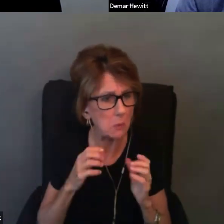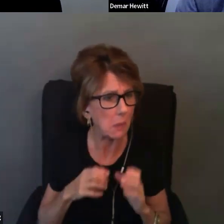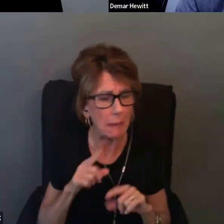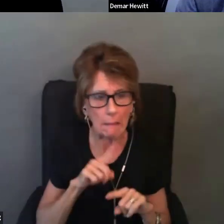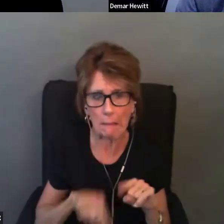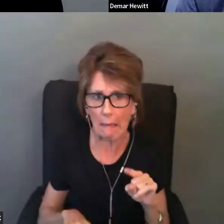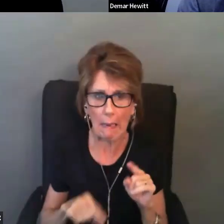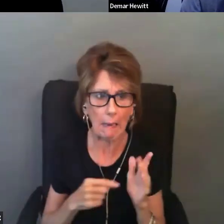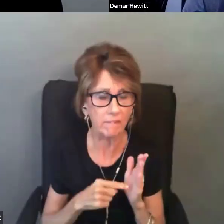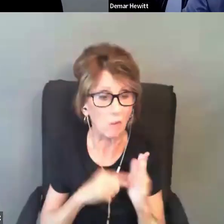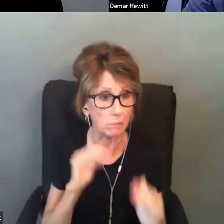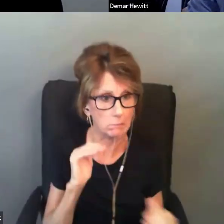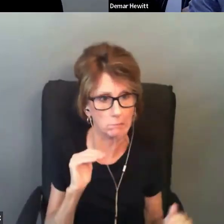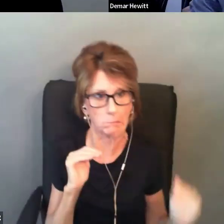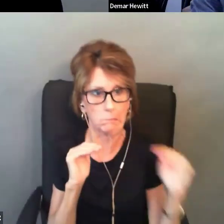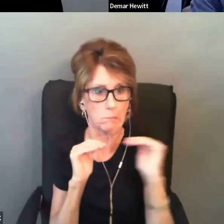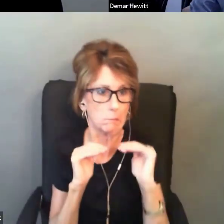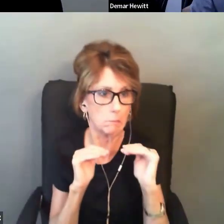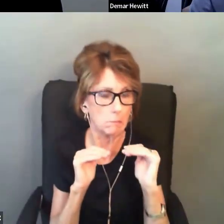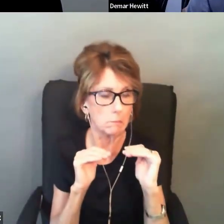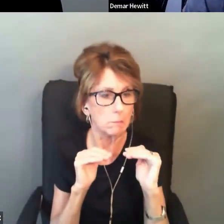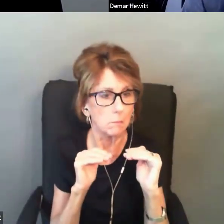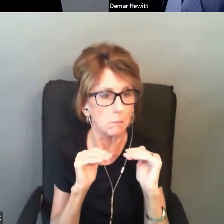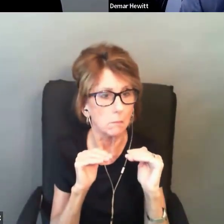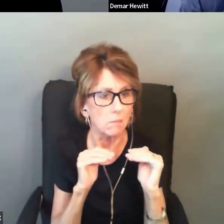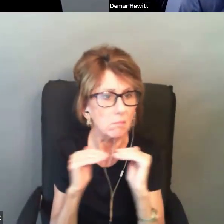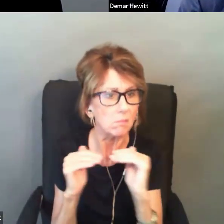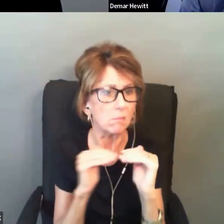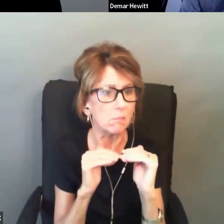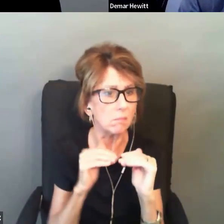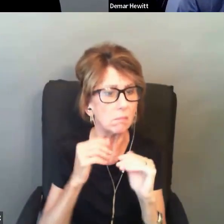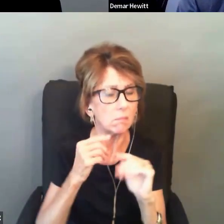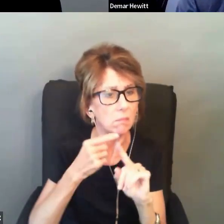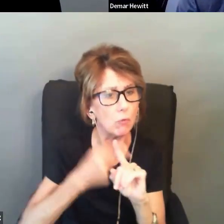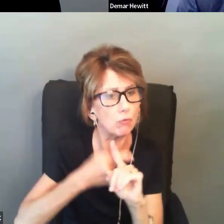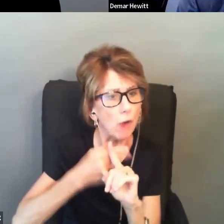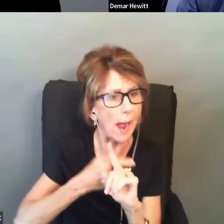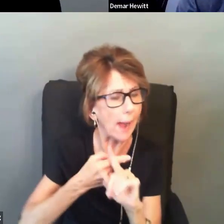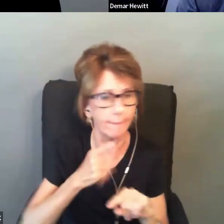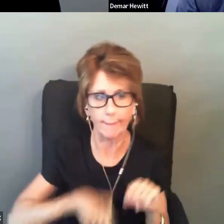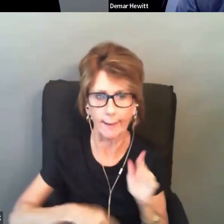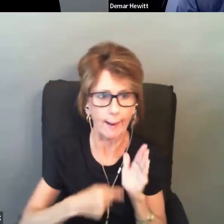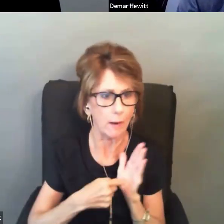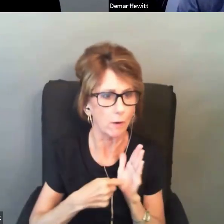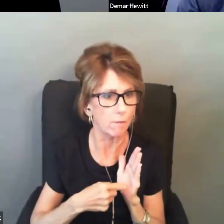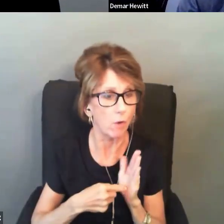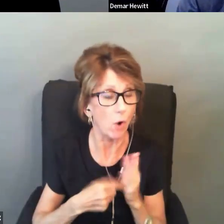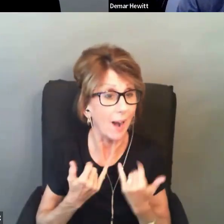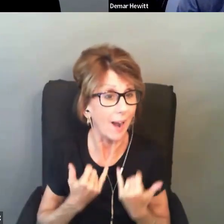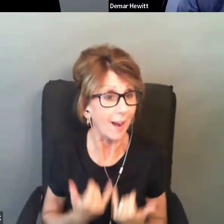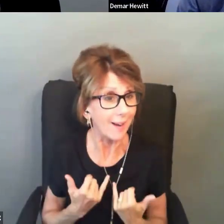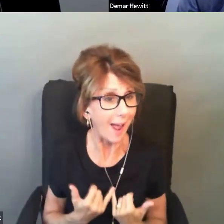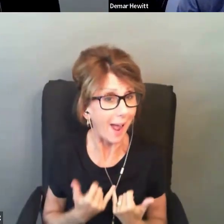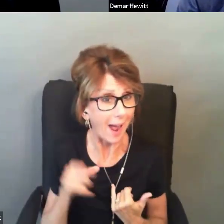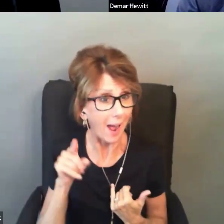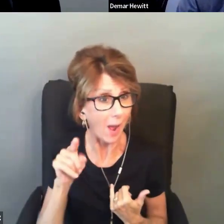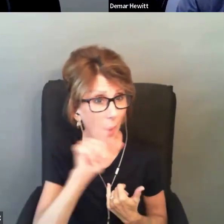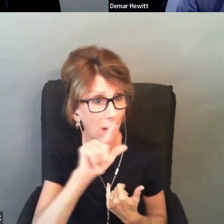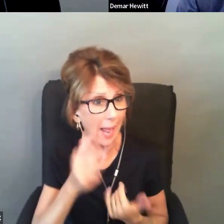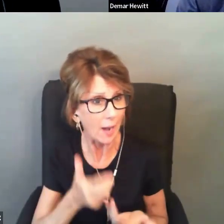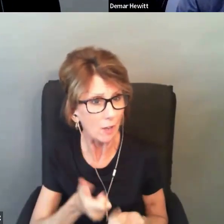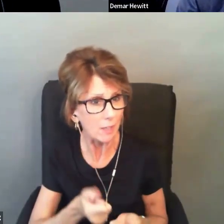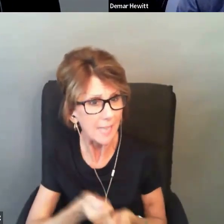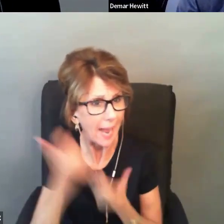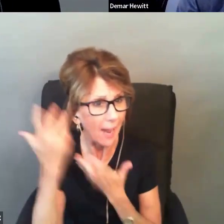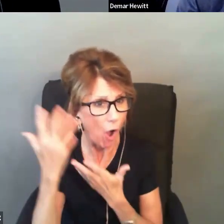market rent. And at one point, the landlord has removed the accessibility features such as